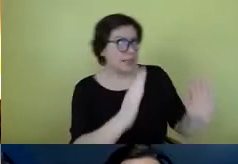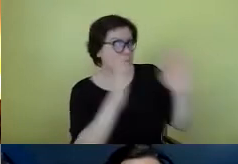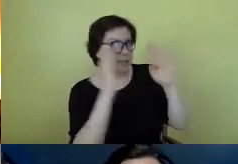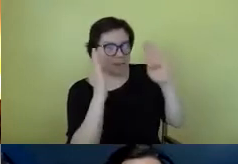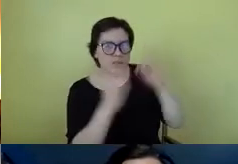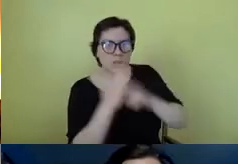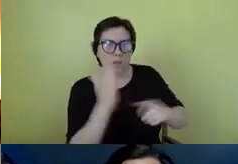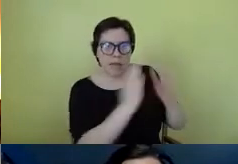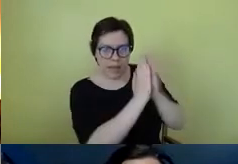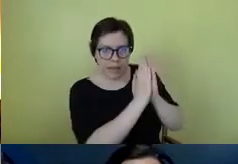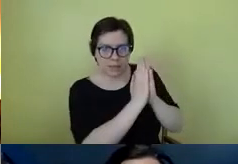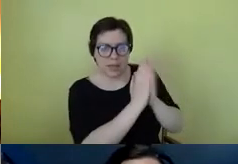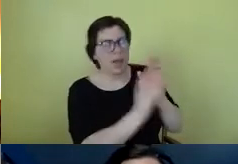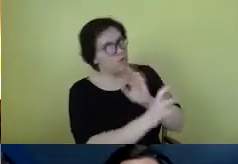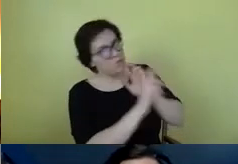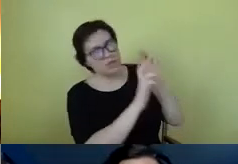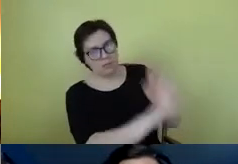to respond generously